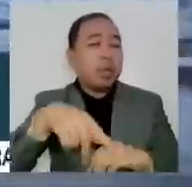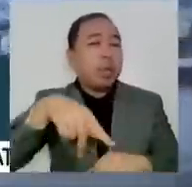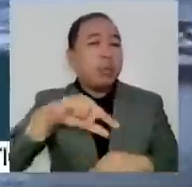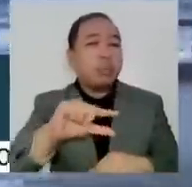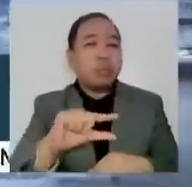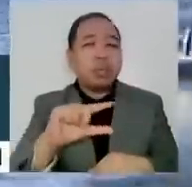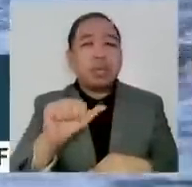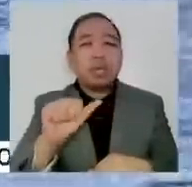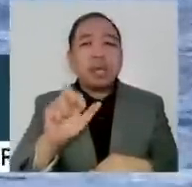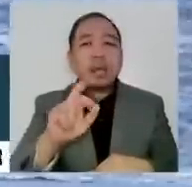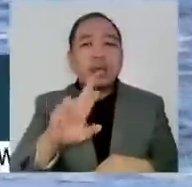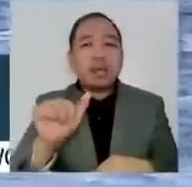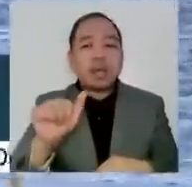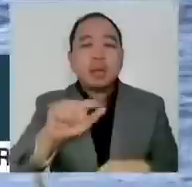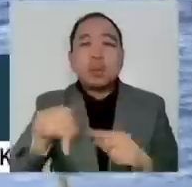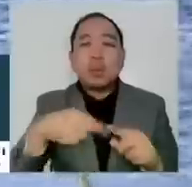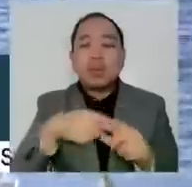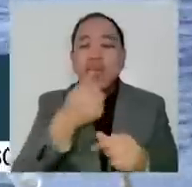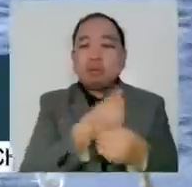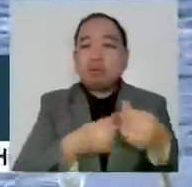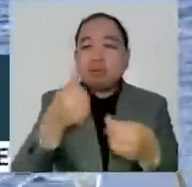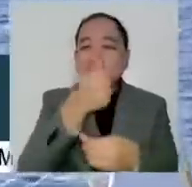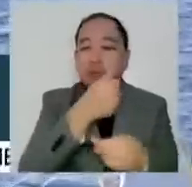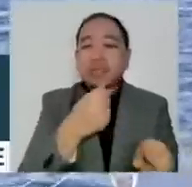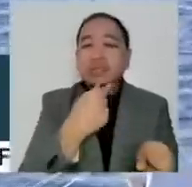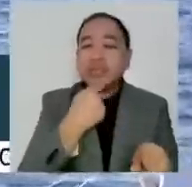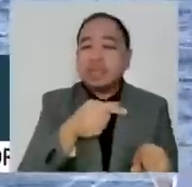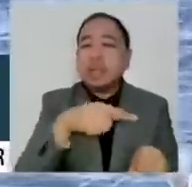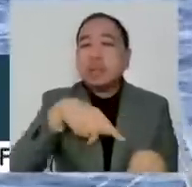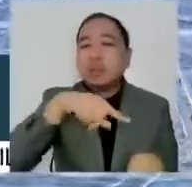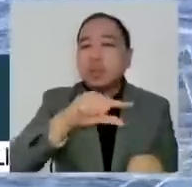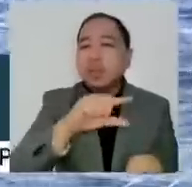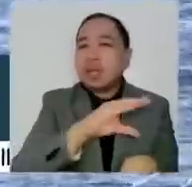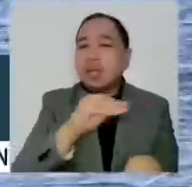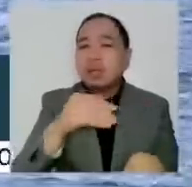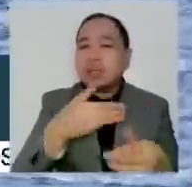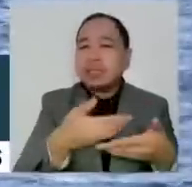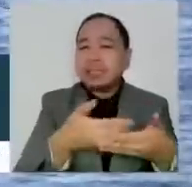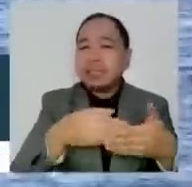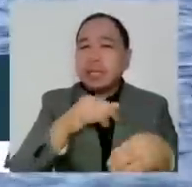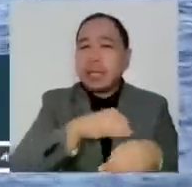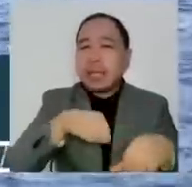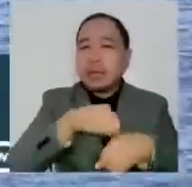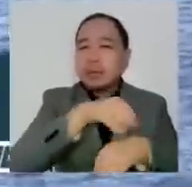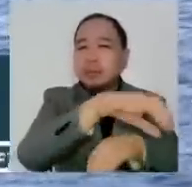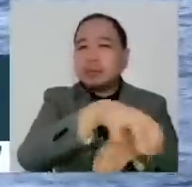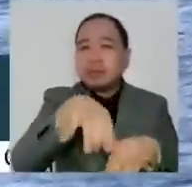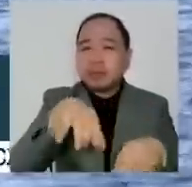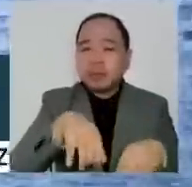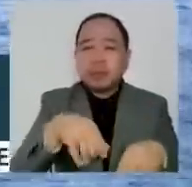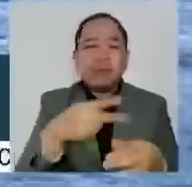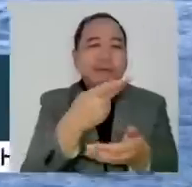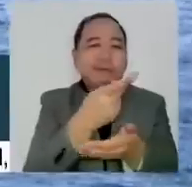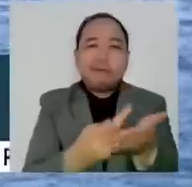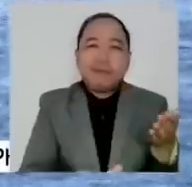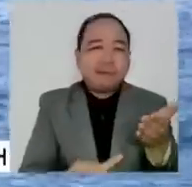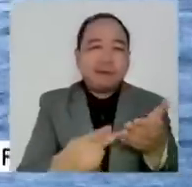Governor Humerlito Dolor said Puerto Galera and nearby areas failed 4 consecutive water quality